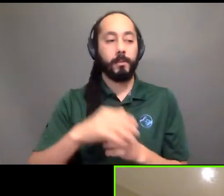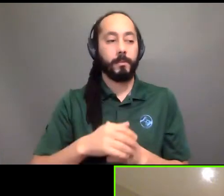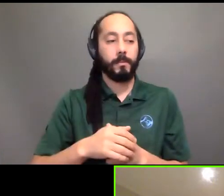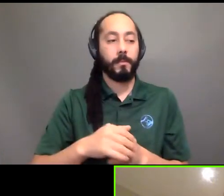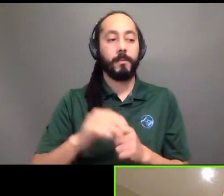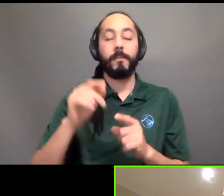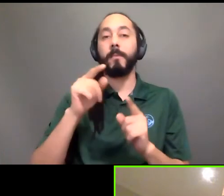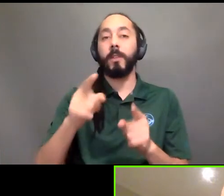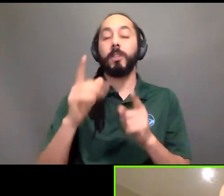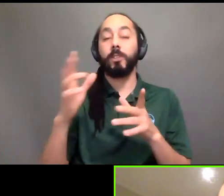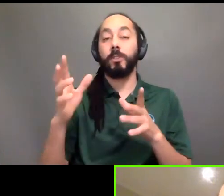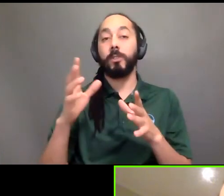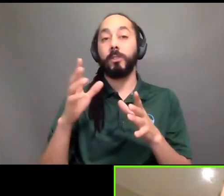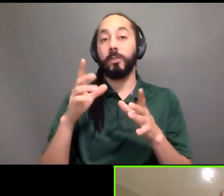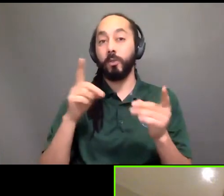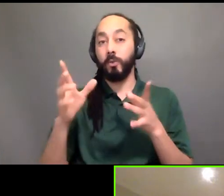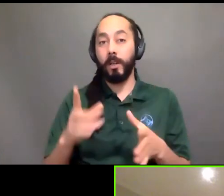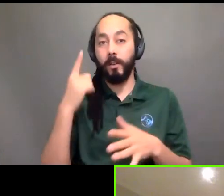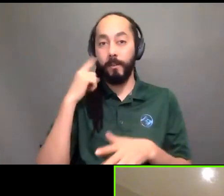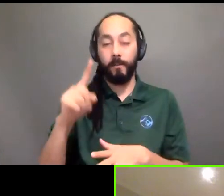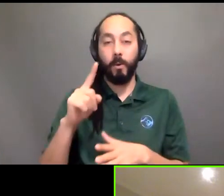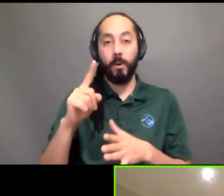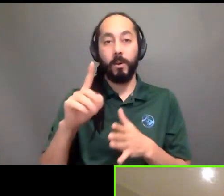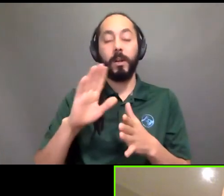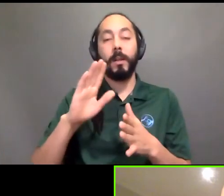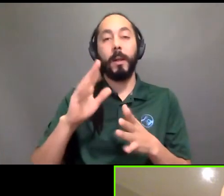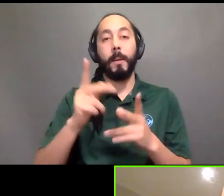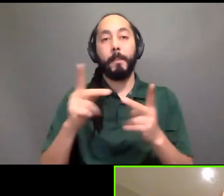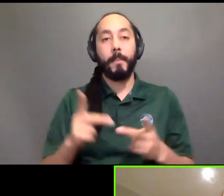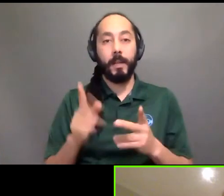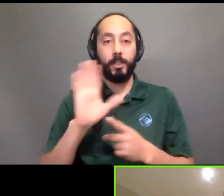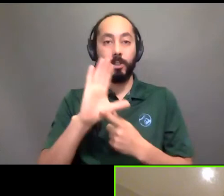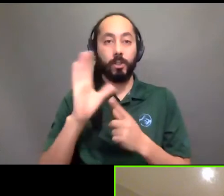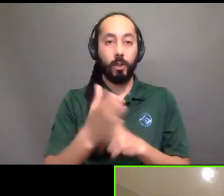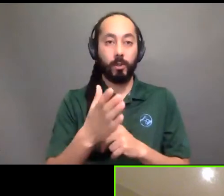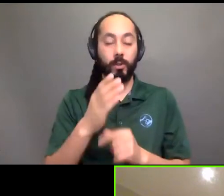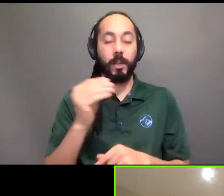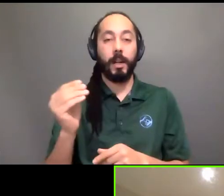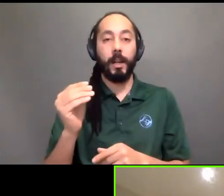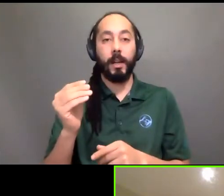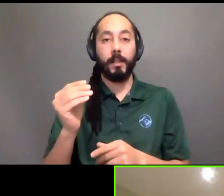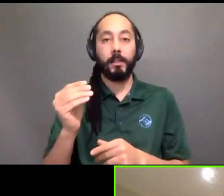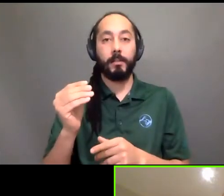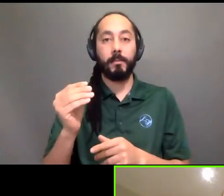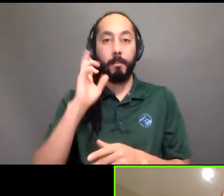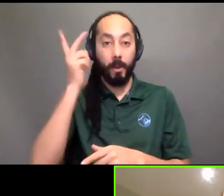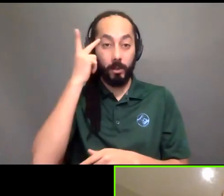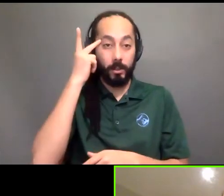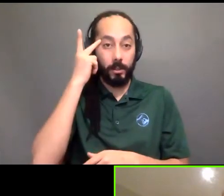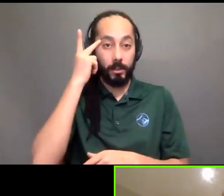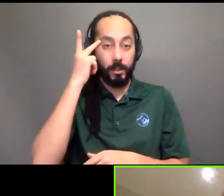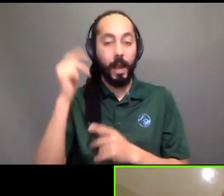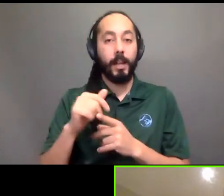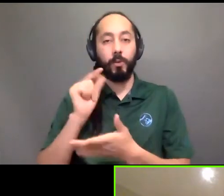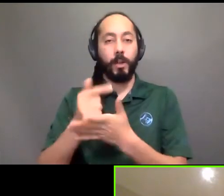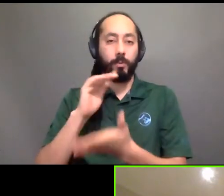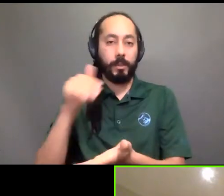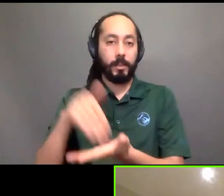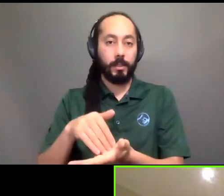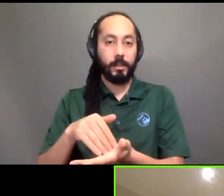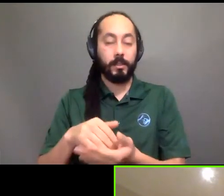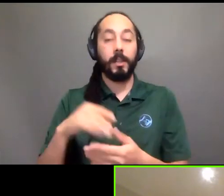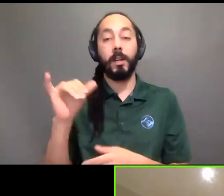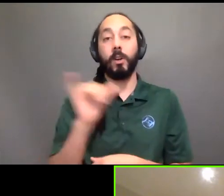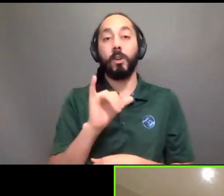the Center of Place, Culture and Politics at CUNY Graduate Center, and co-founder of the California Prison